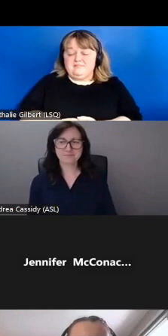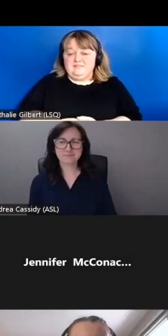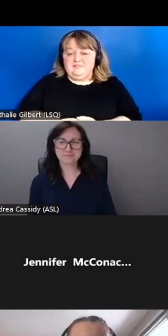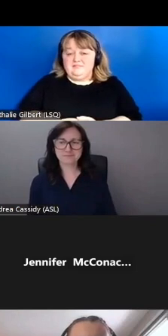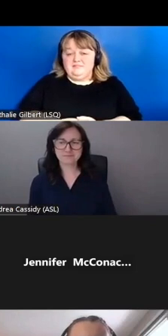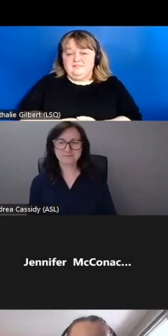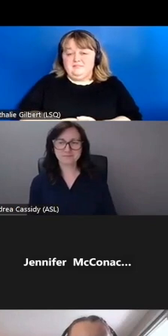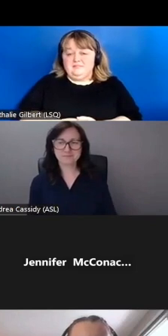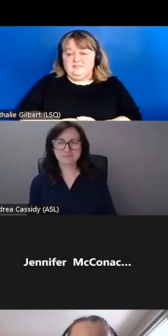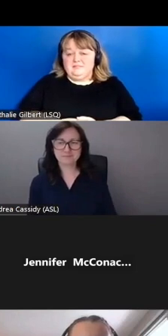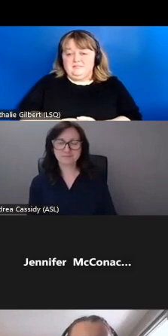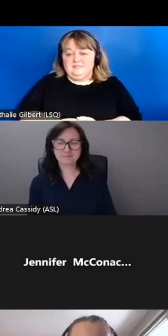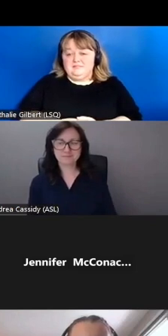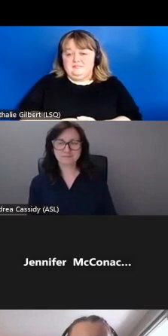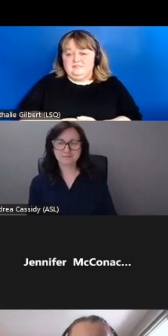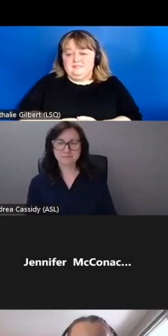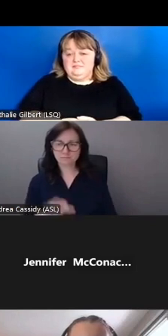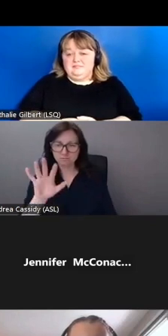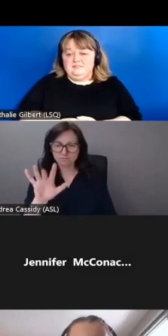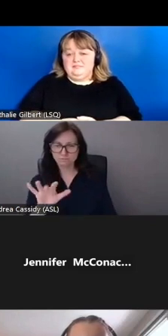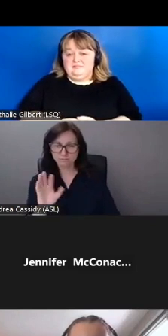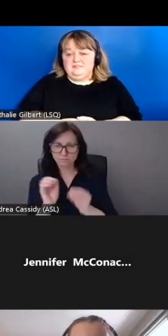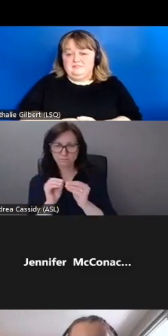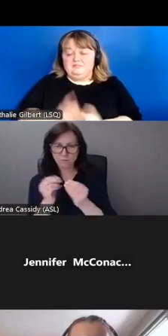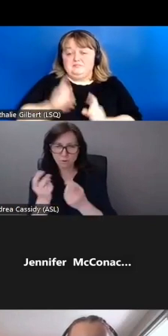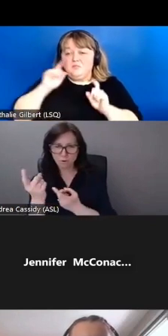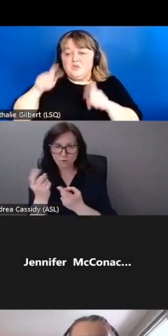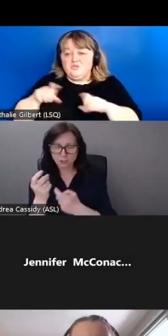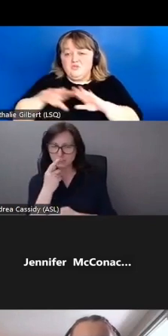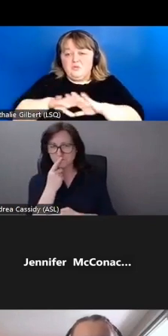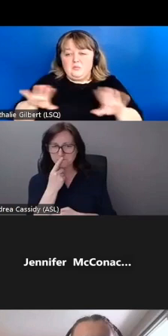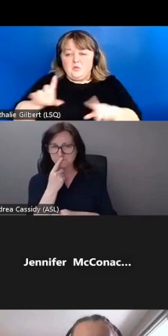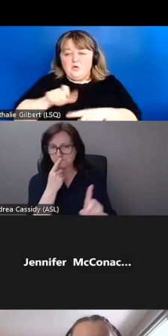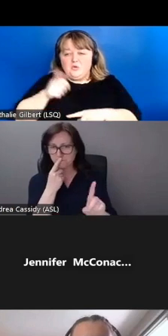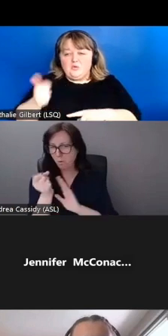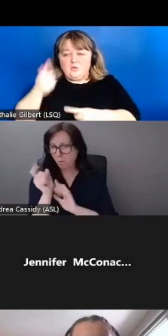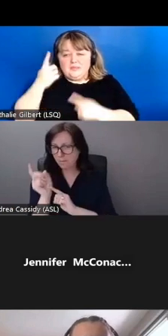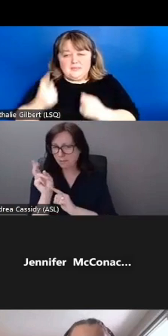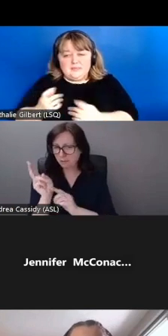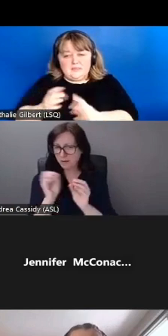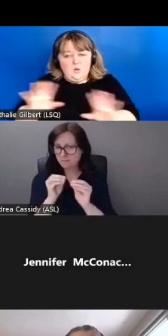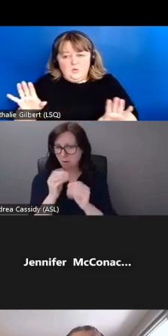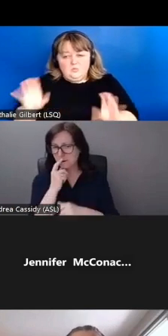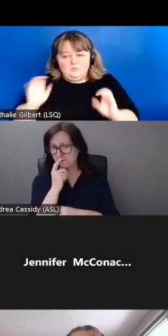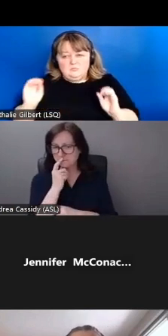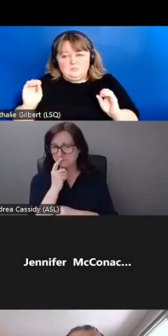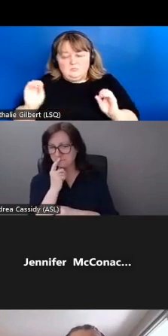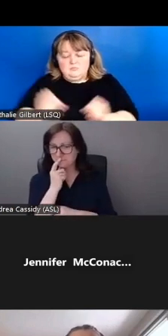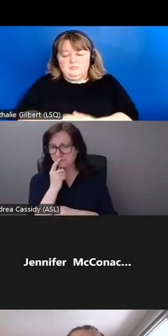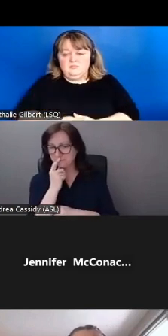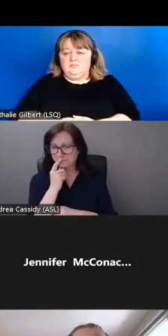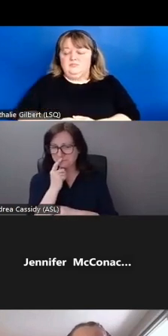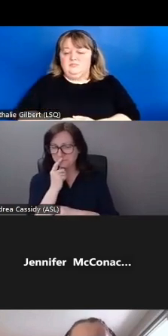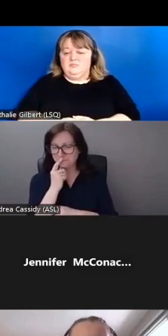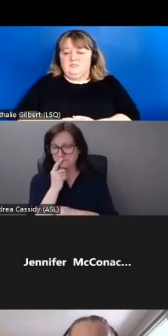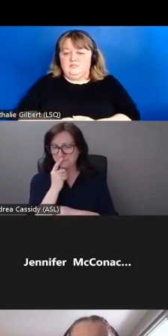Okay, and I don't see any further questions here. I might give everyone just a second to put in the rest of your questions, but